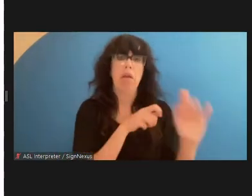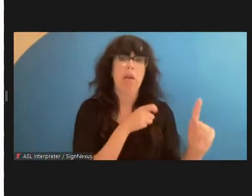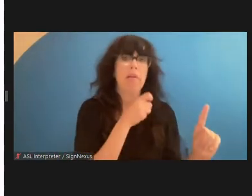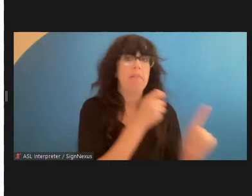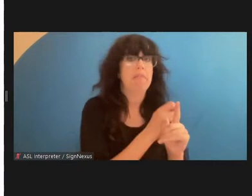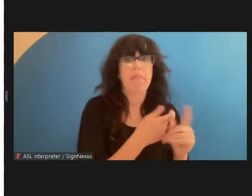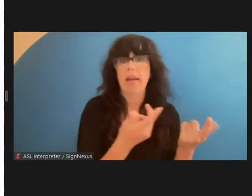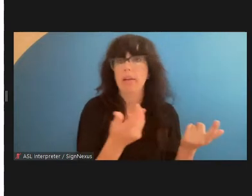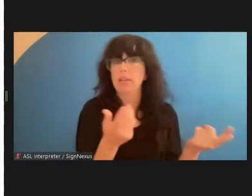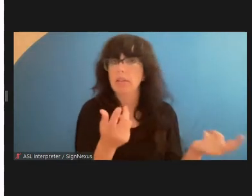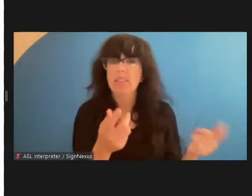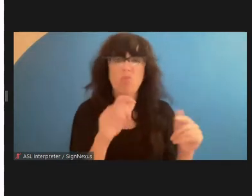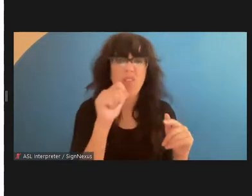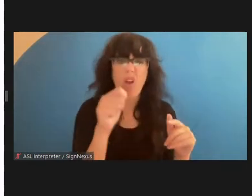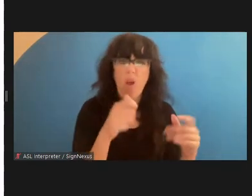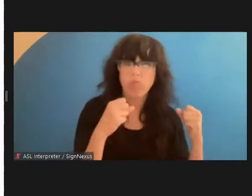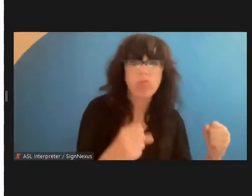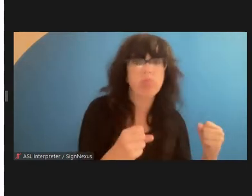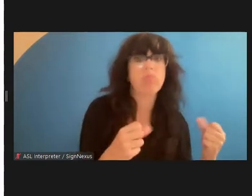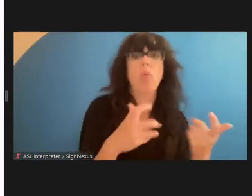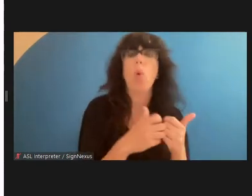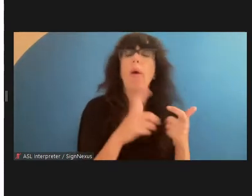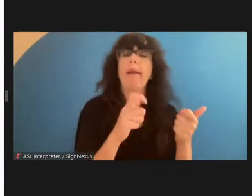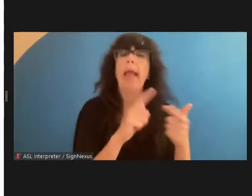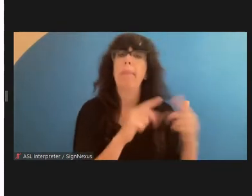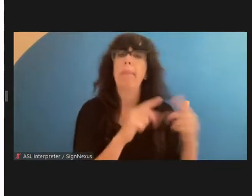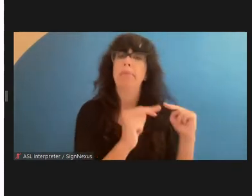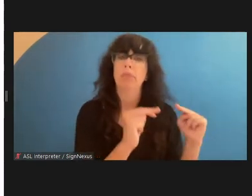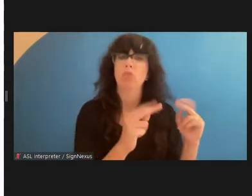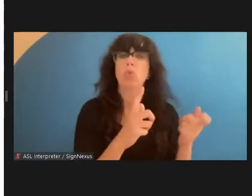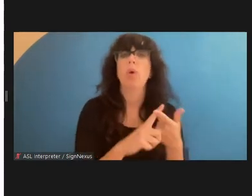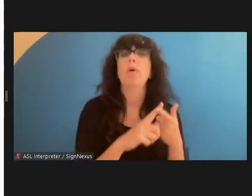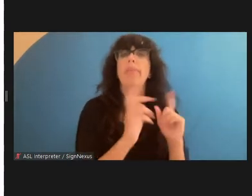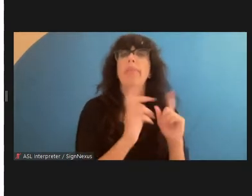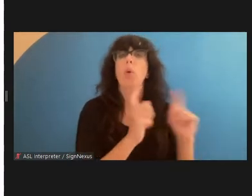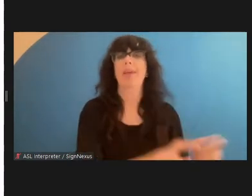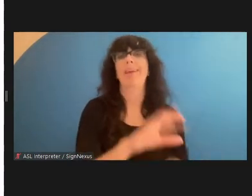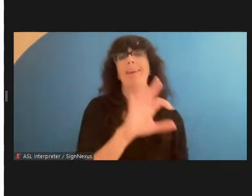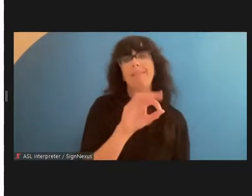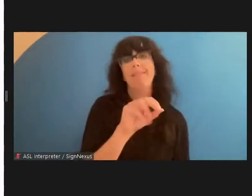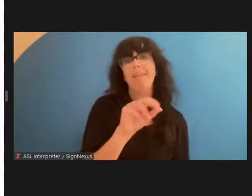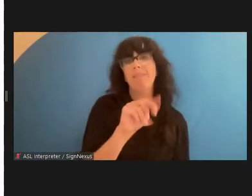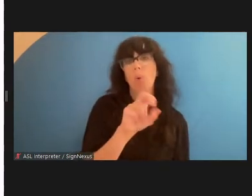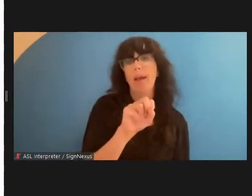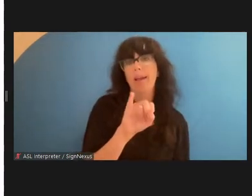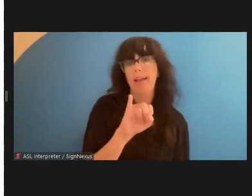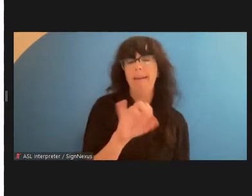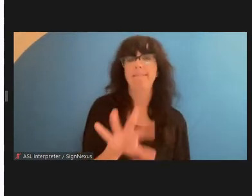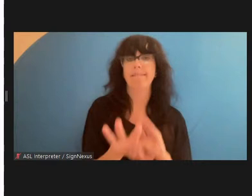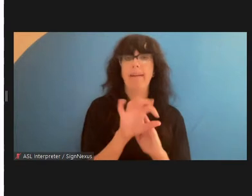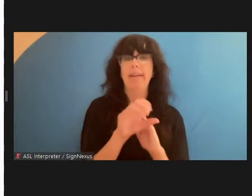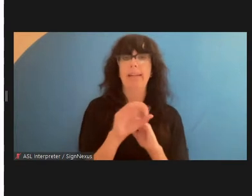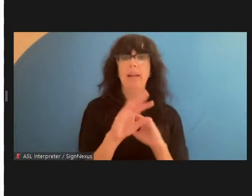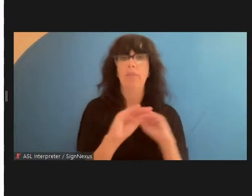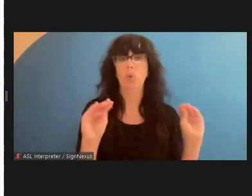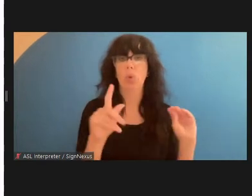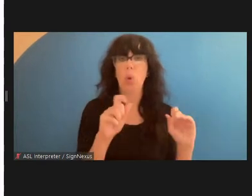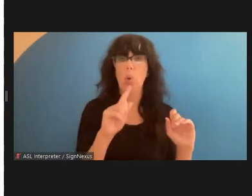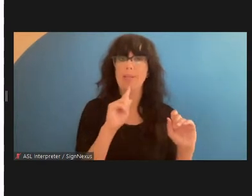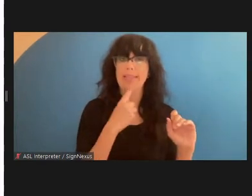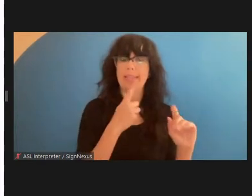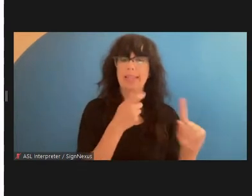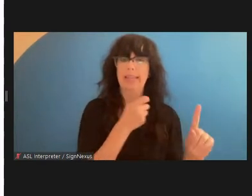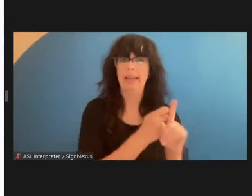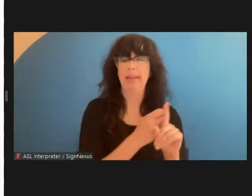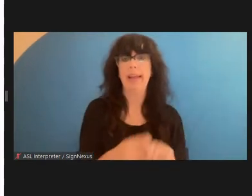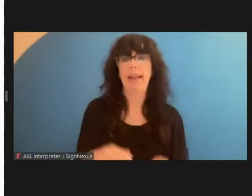below significant levels fhwa would issue a fonzi a finding of no significant impact if there are significant effects